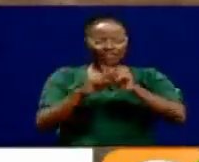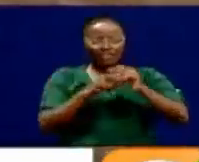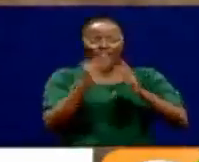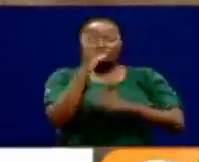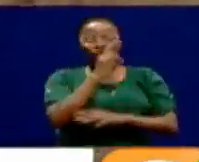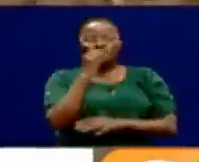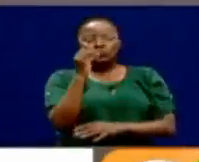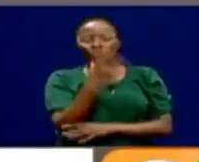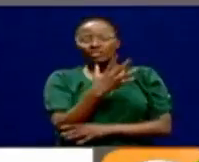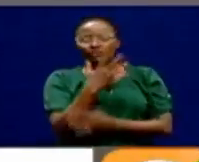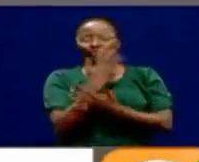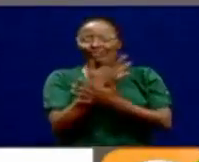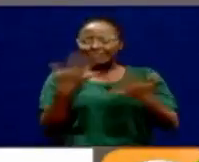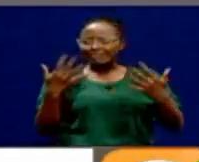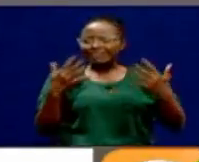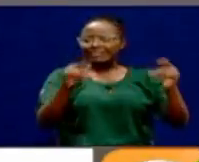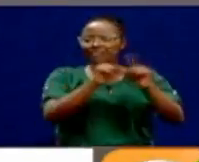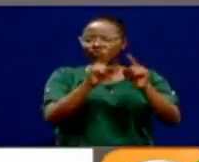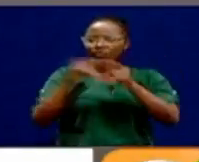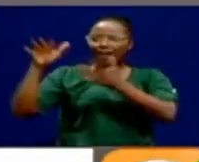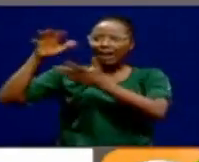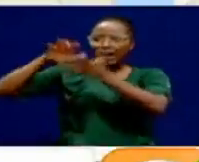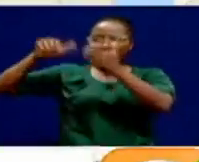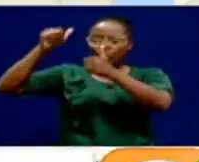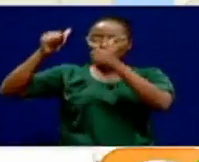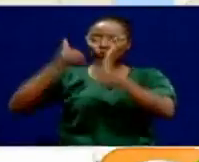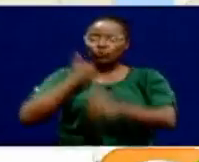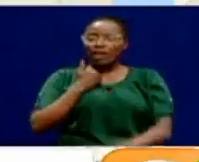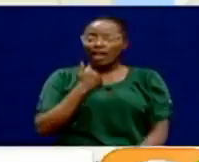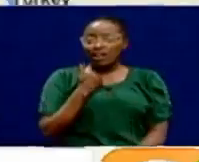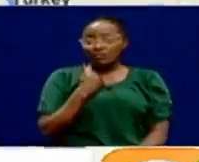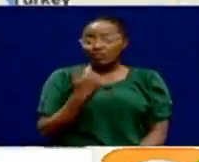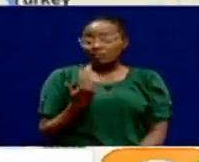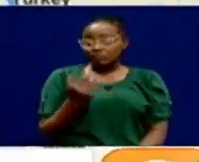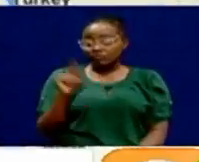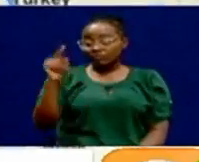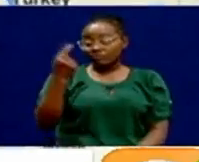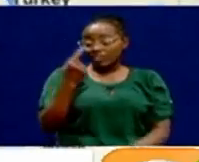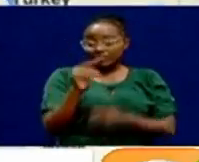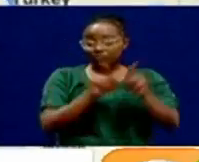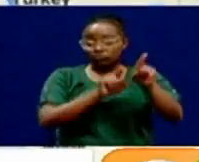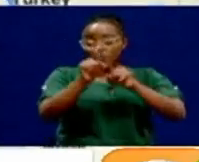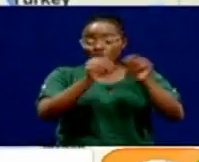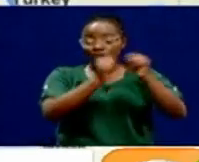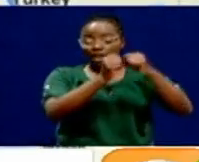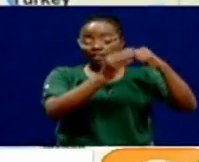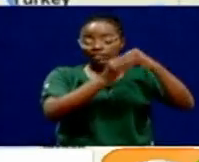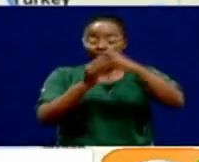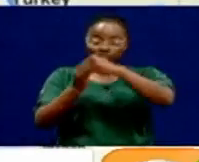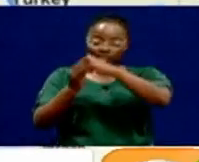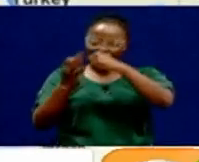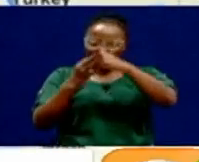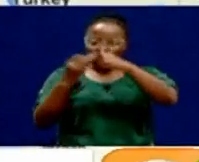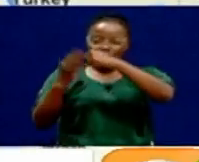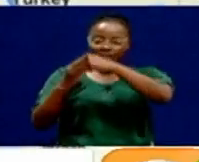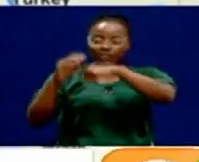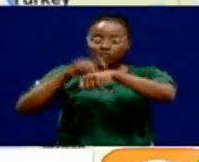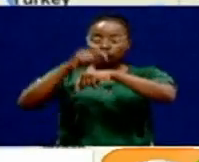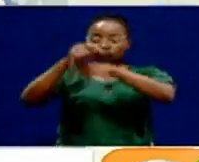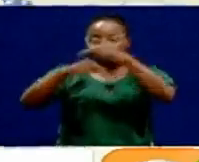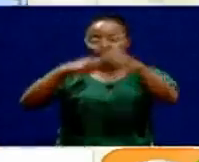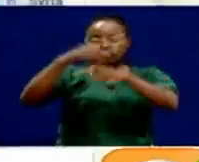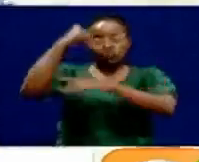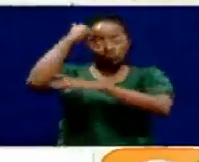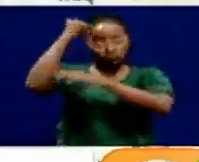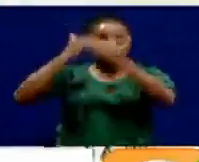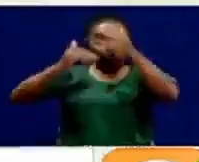the landscapes, you know, the clouds that are above our skies. His first most meaningful trip was in 1989 when he was still a university